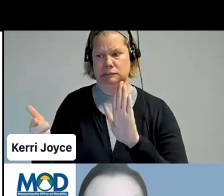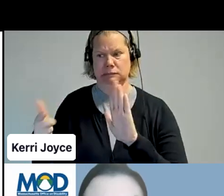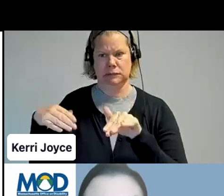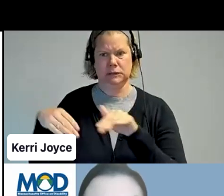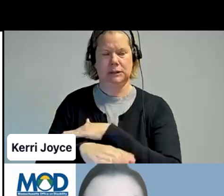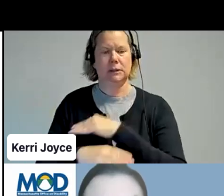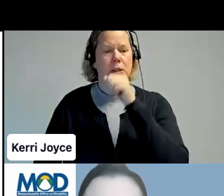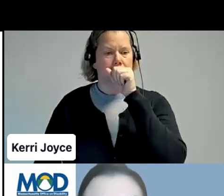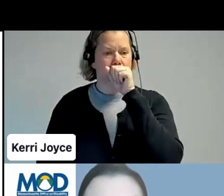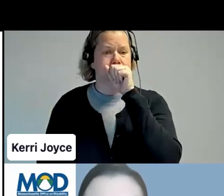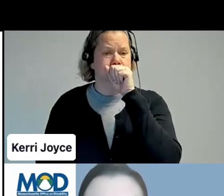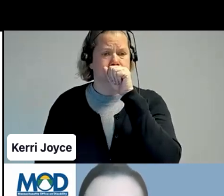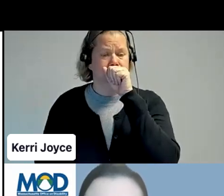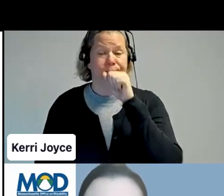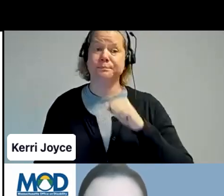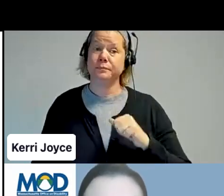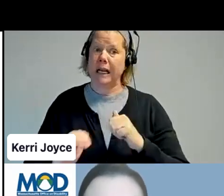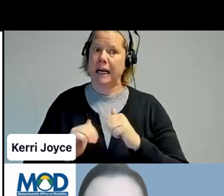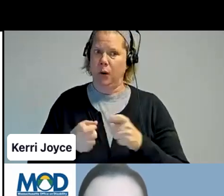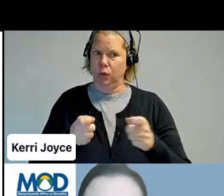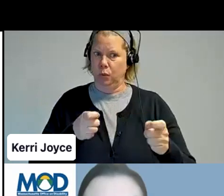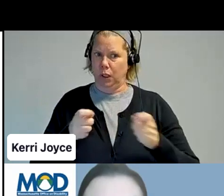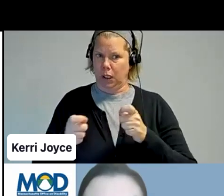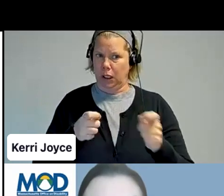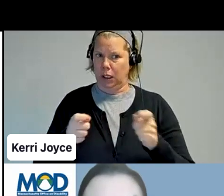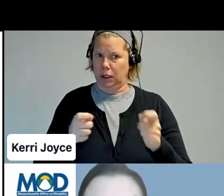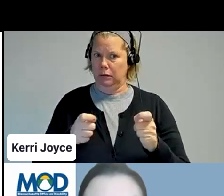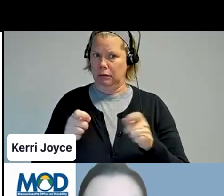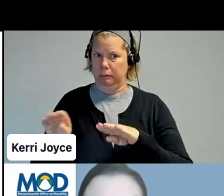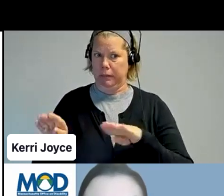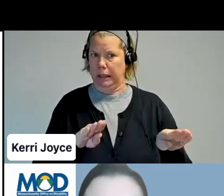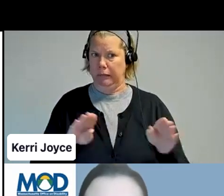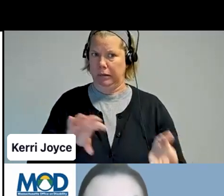secondly, how do you handle problematic behavior?